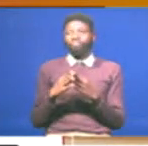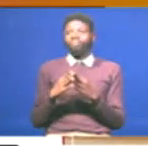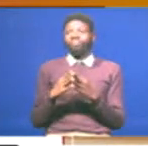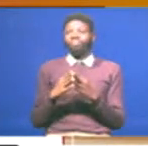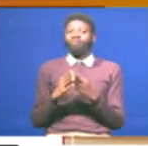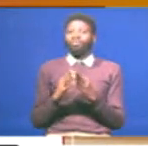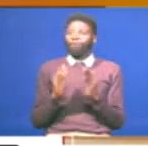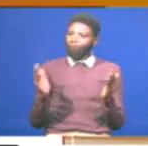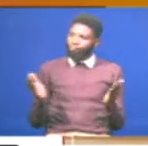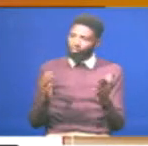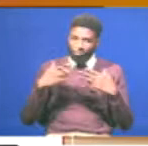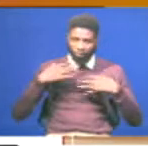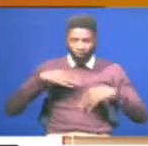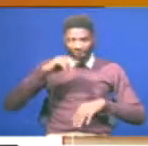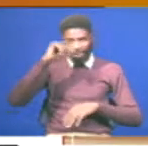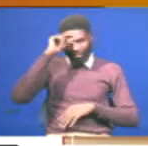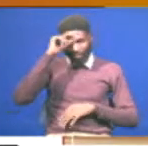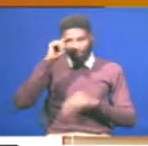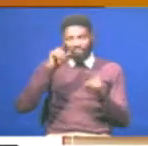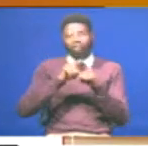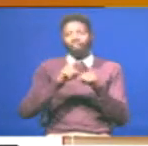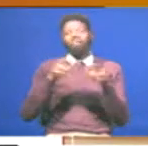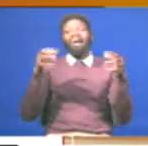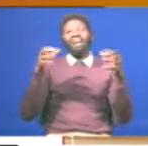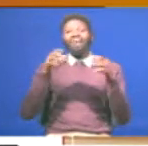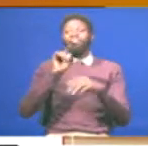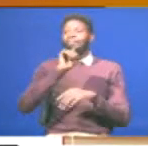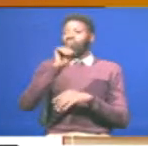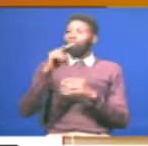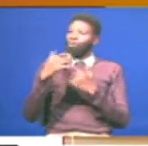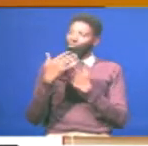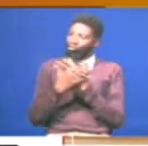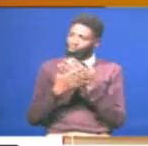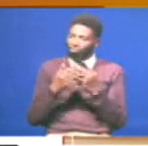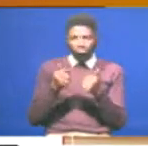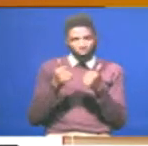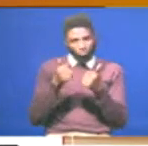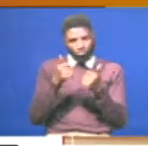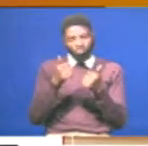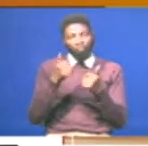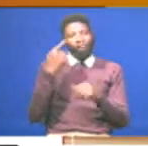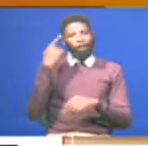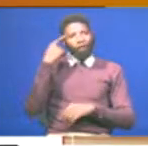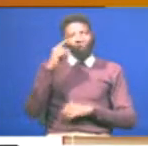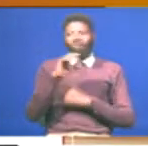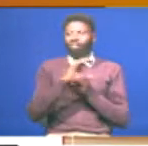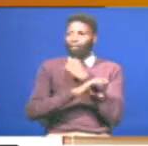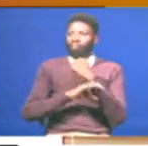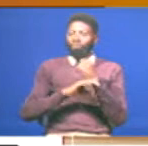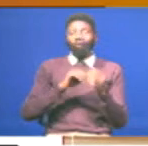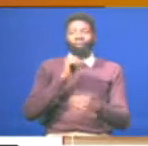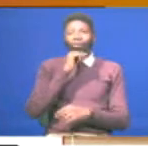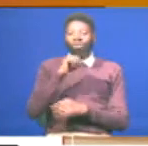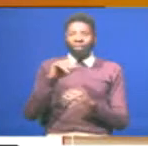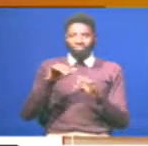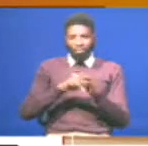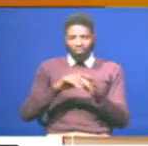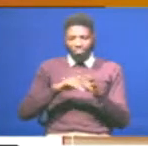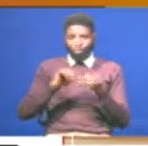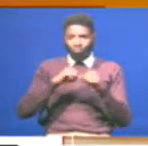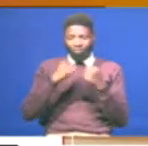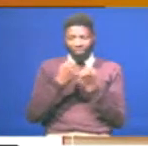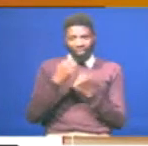in government, but even the corporates that computers were good for the country. The older members of a society may recall a